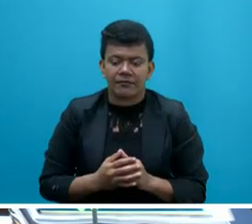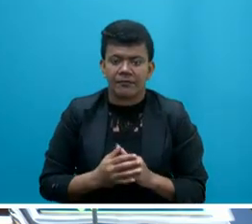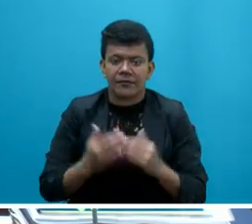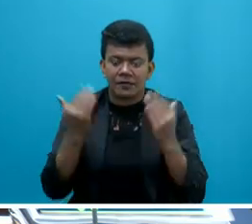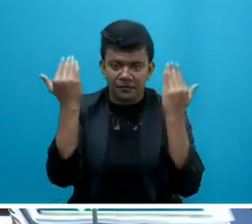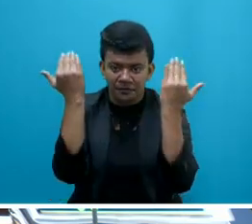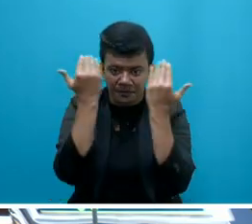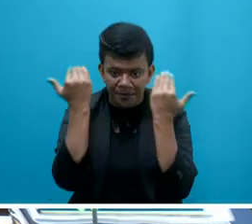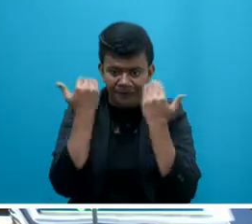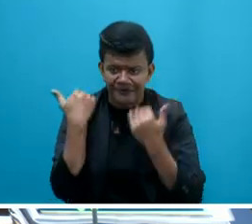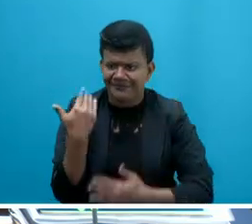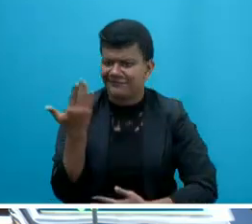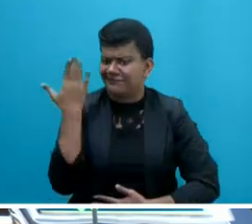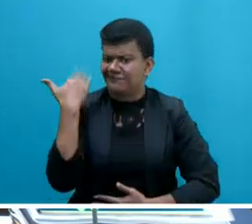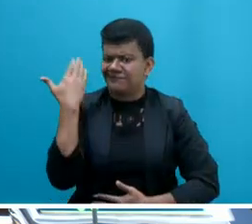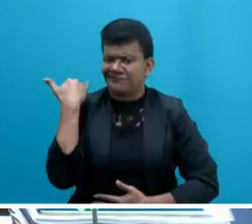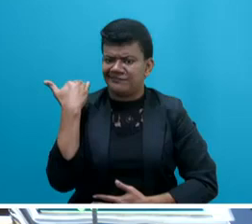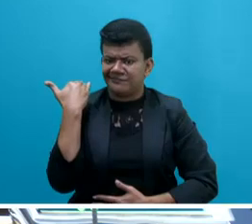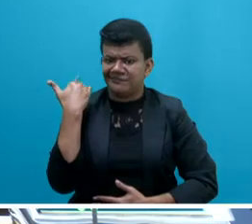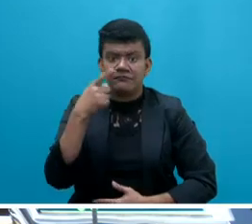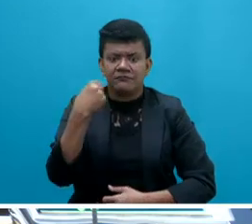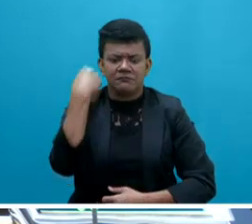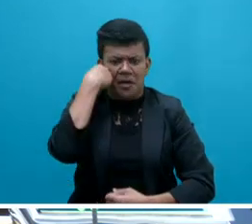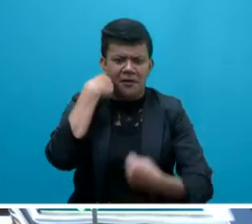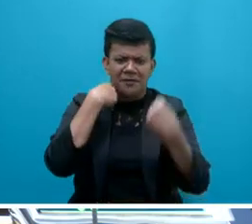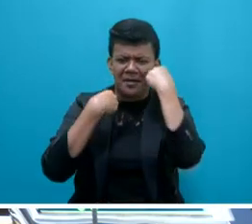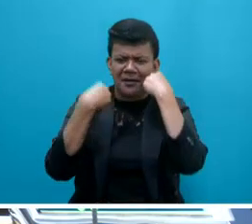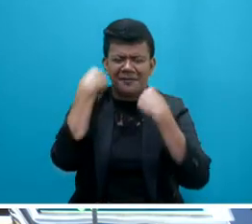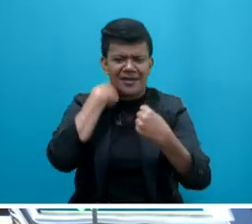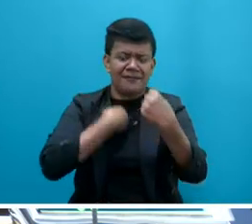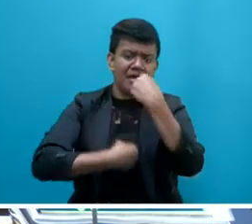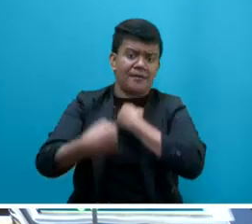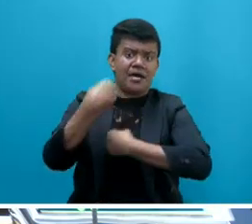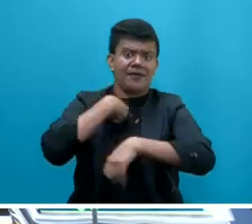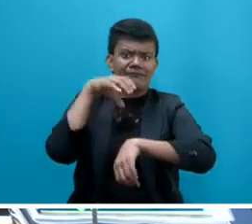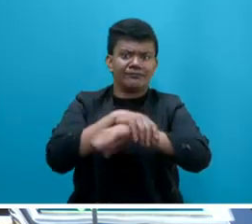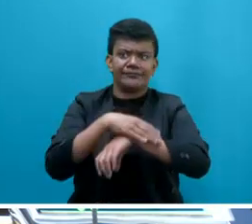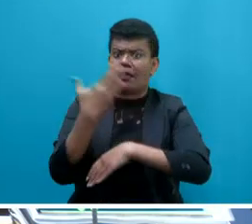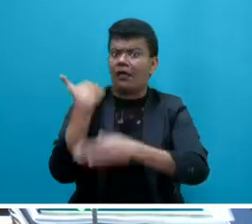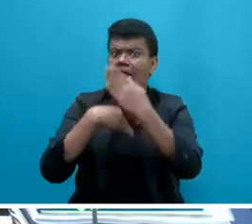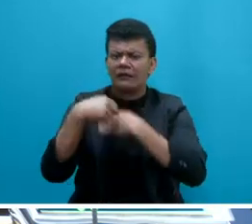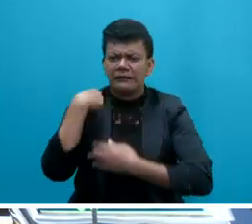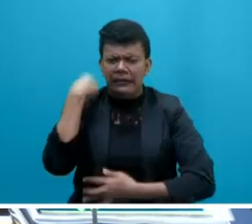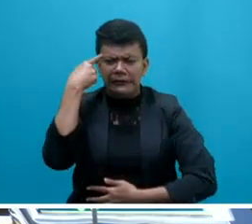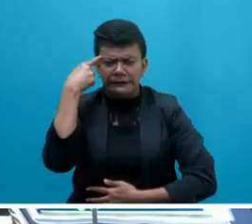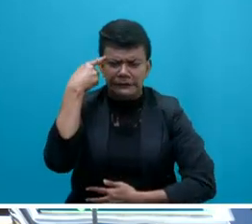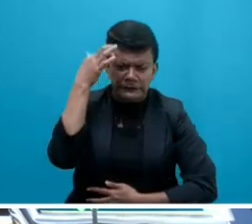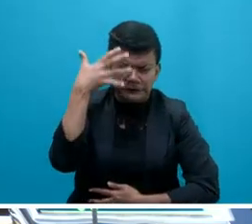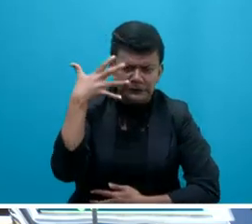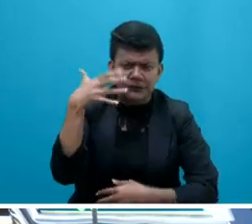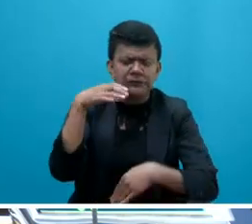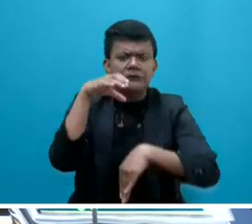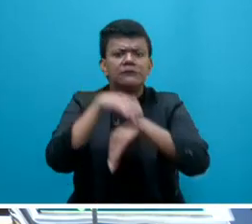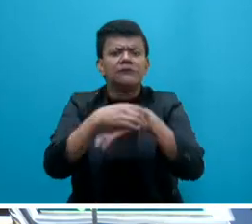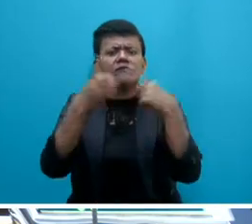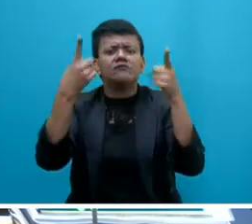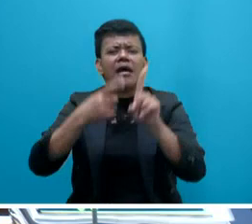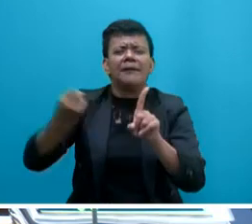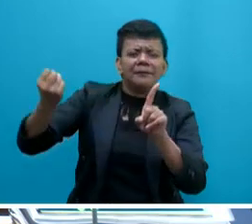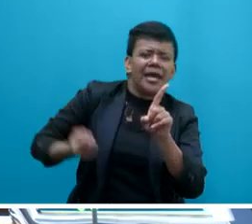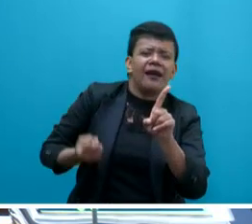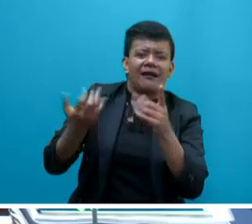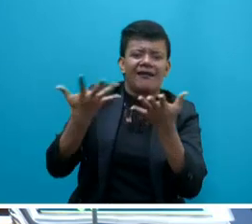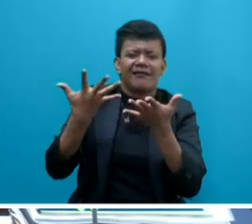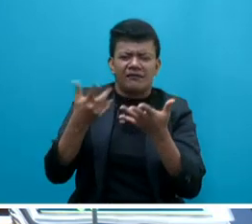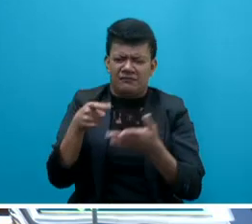on police is a great concern. Following the death of brave Constable Siutanio Matewan, this unfortunate